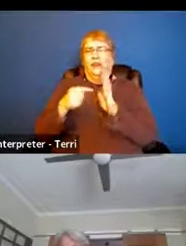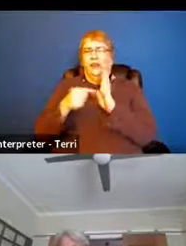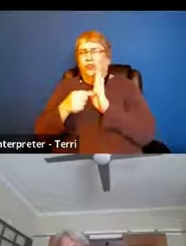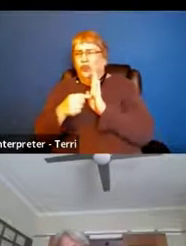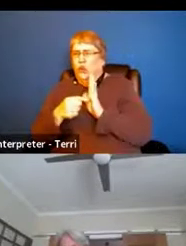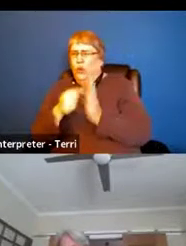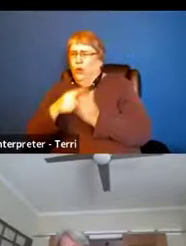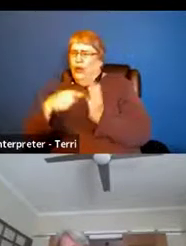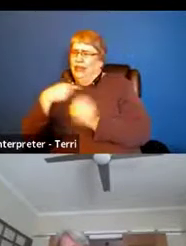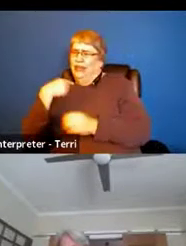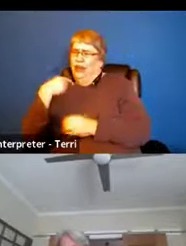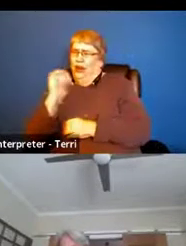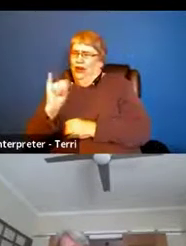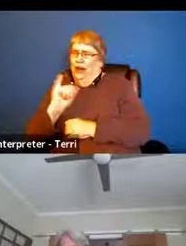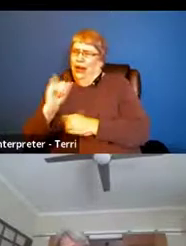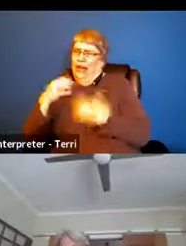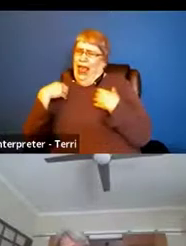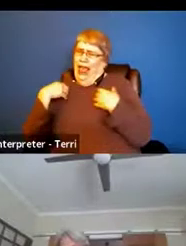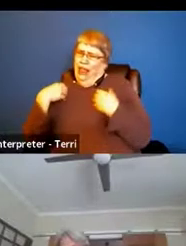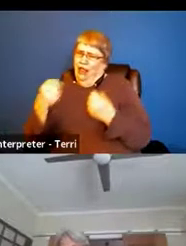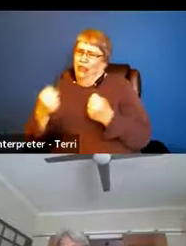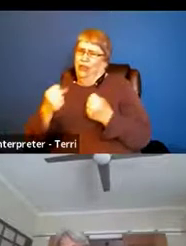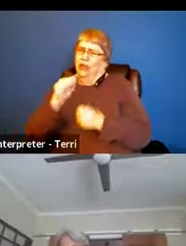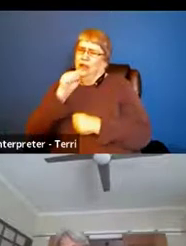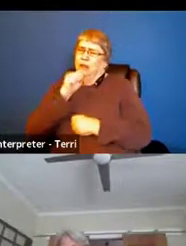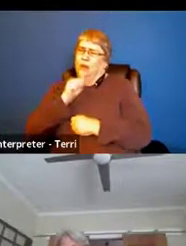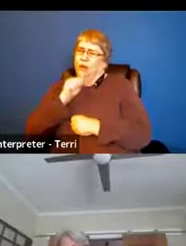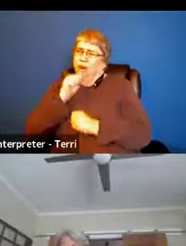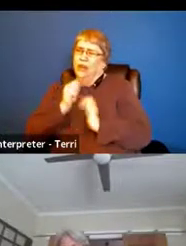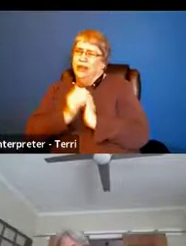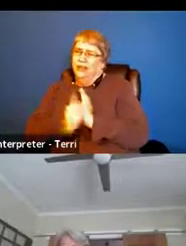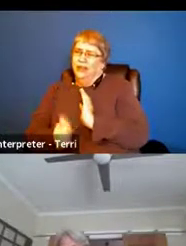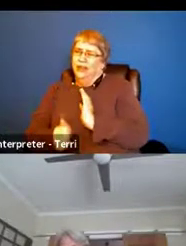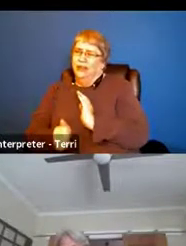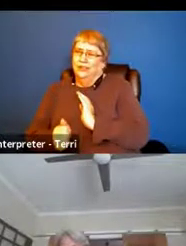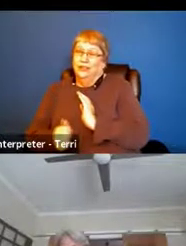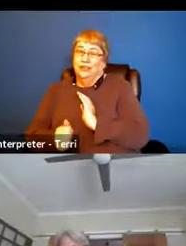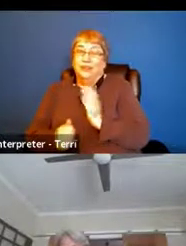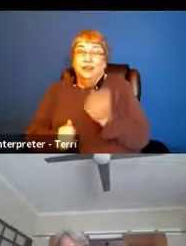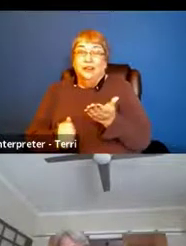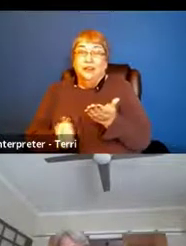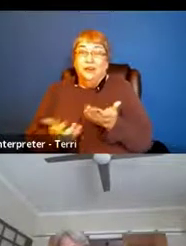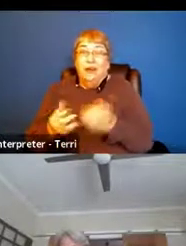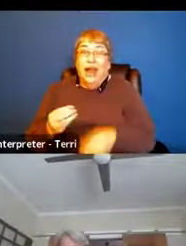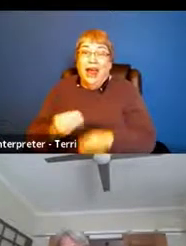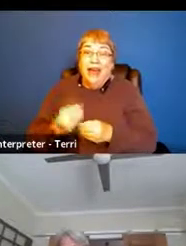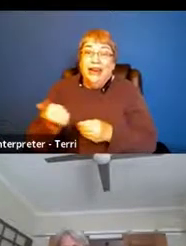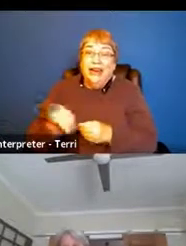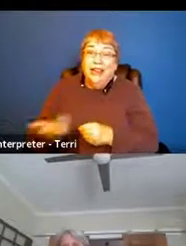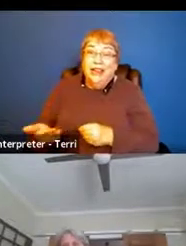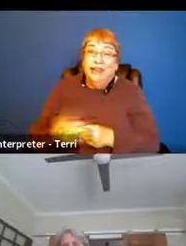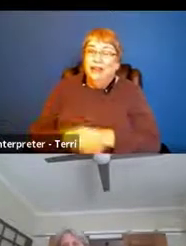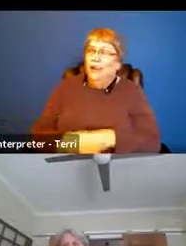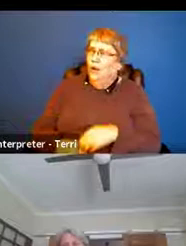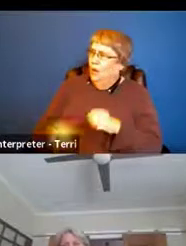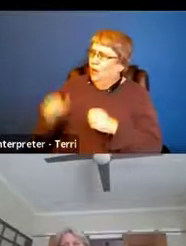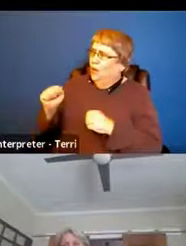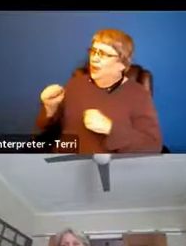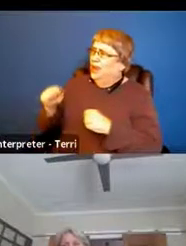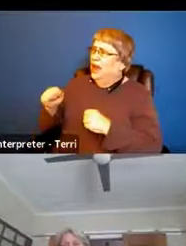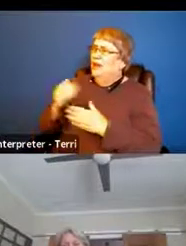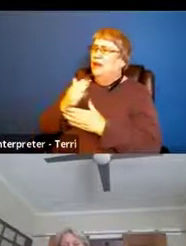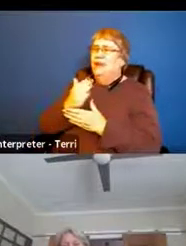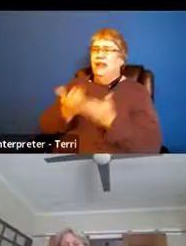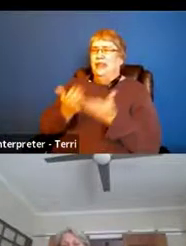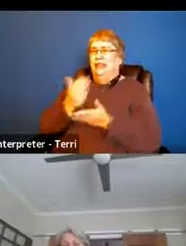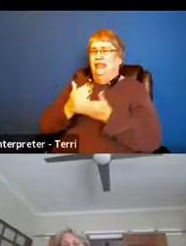a good healthy coping skill is super important. Lindsey, do you want anything you want to add to that? Yeah, I think, you know, some folks might've